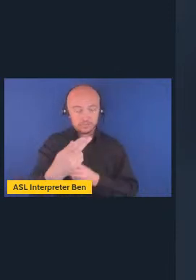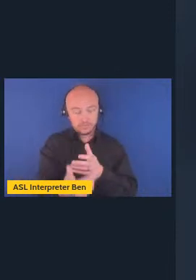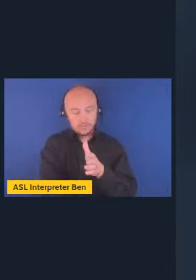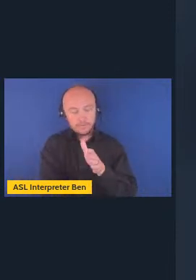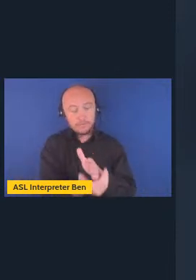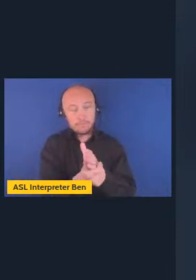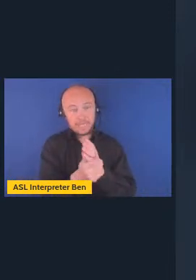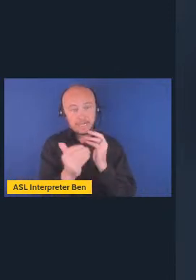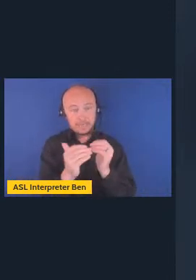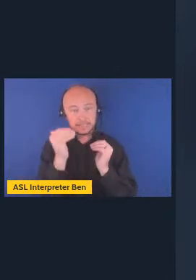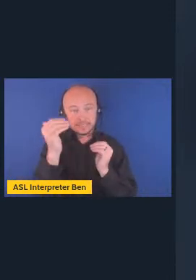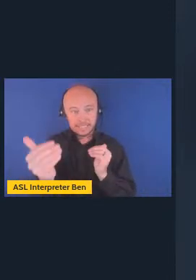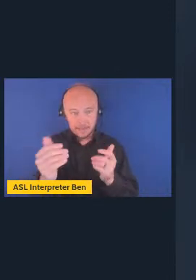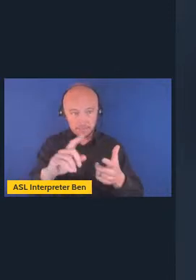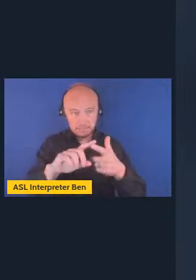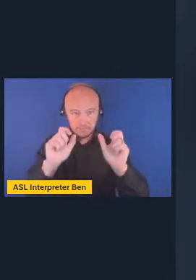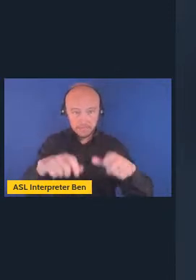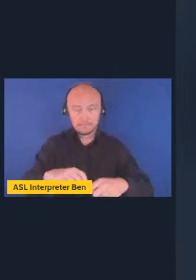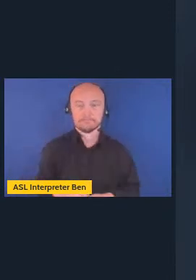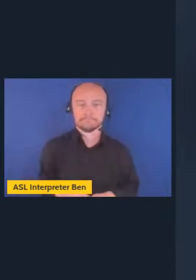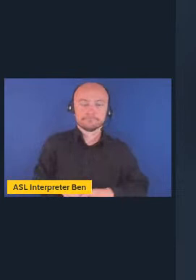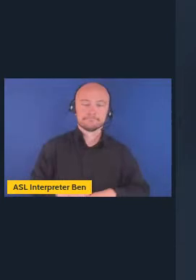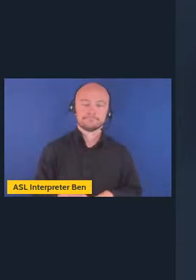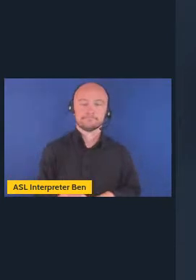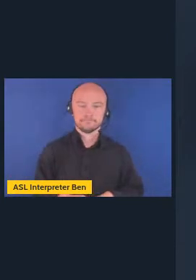step at the end of the release npm job.